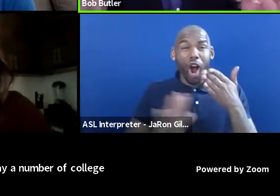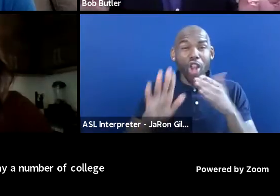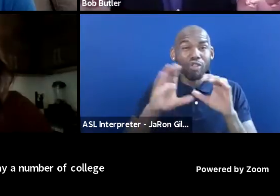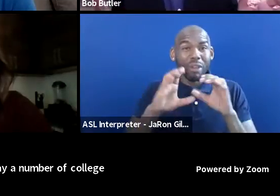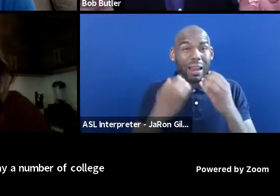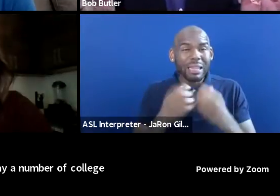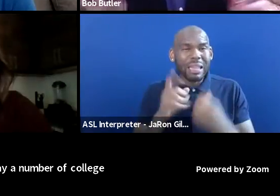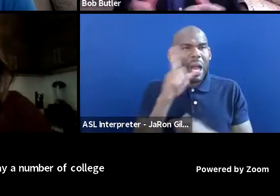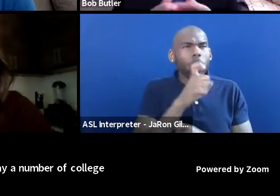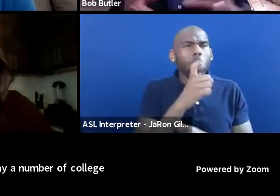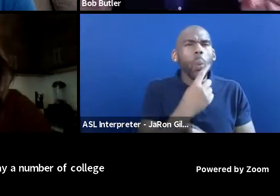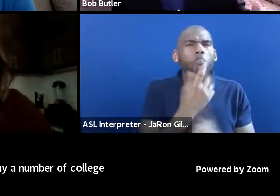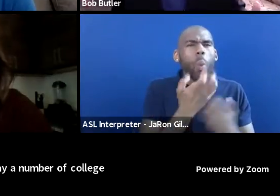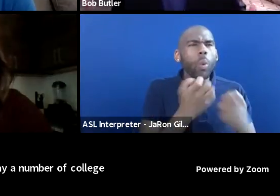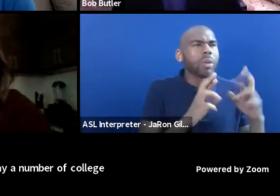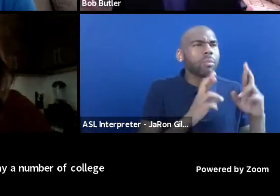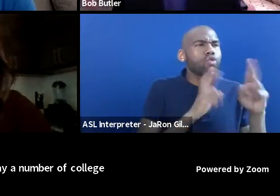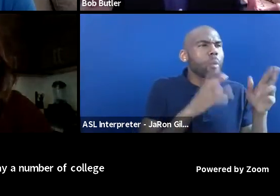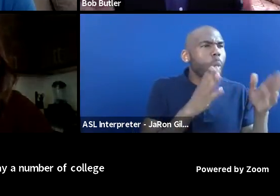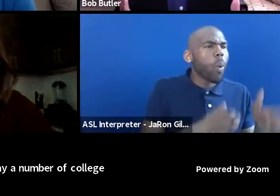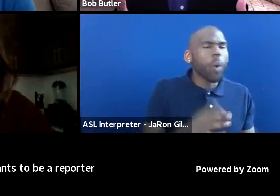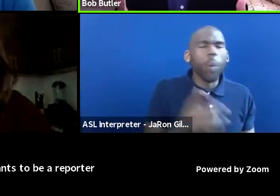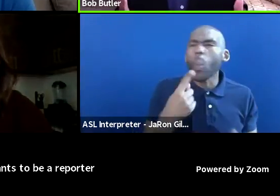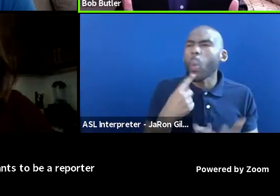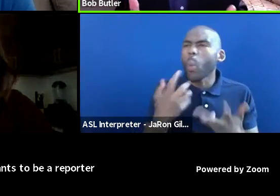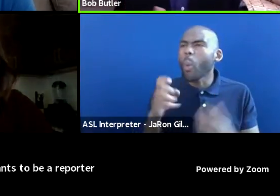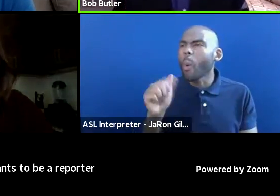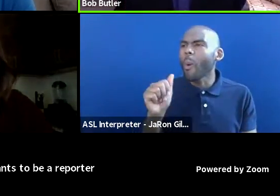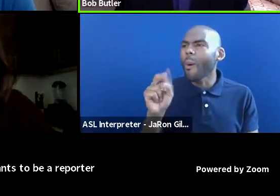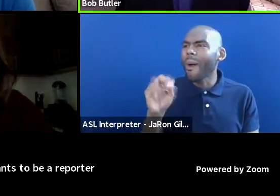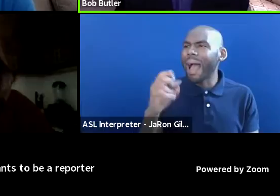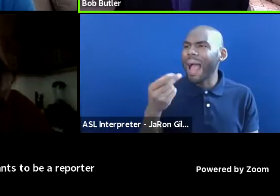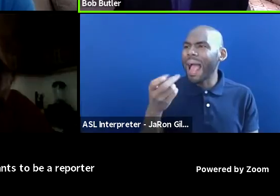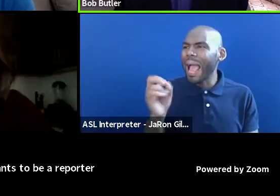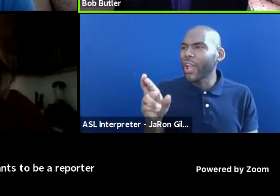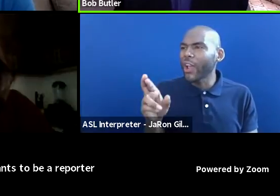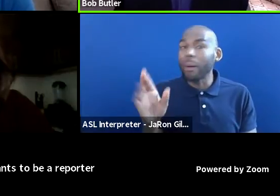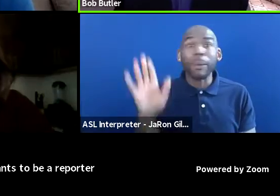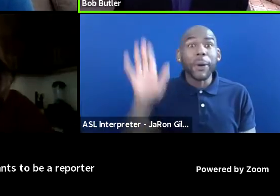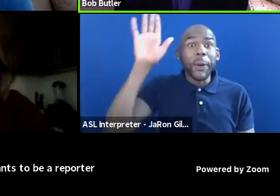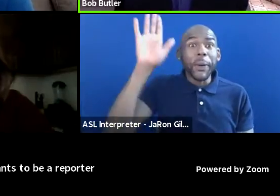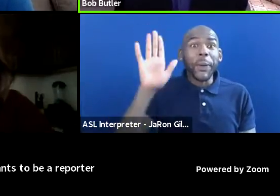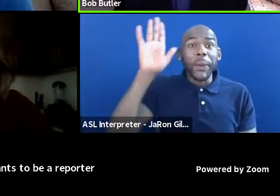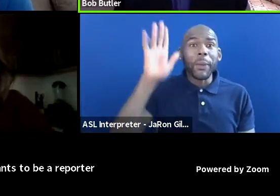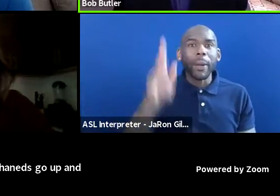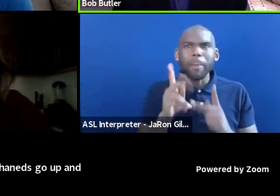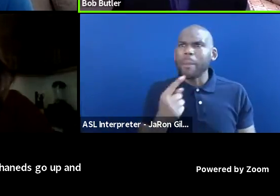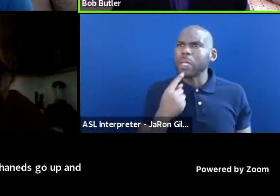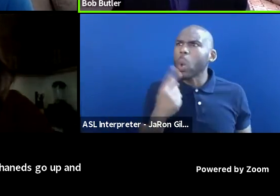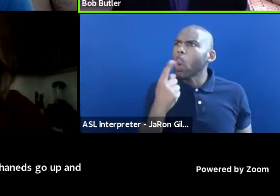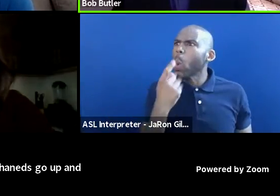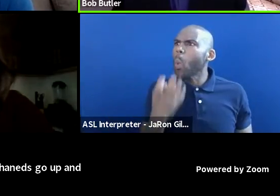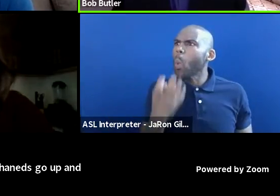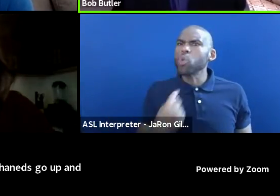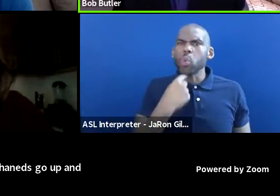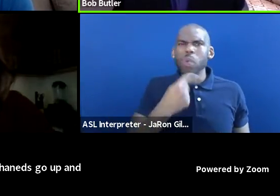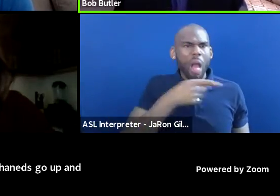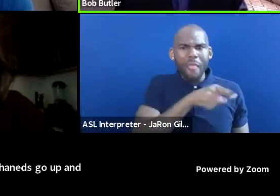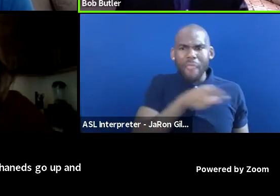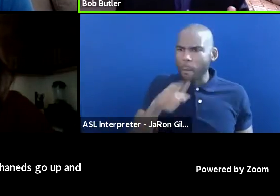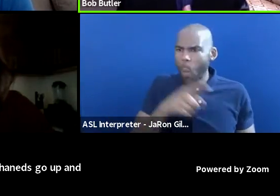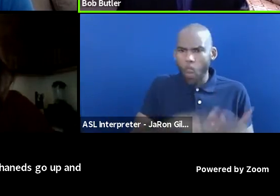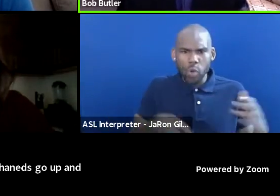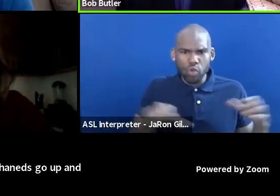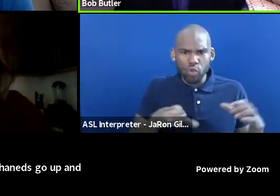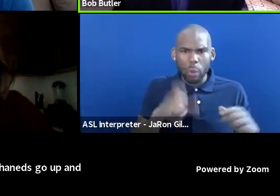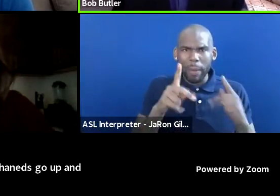and an anchor, and most of the hands go up. And then I say, who wants to tell them what to do? And I get a lot of blank stares. And that's why,